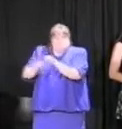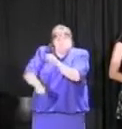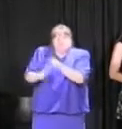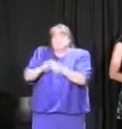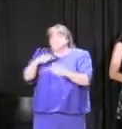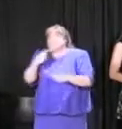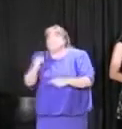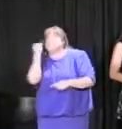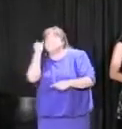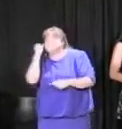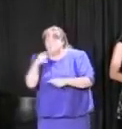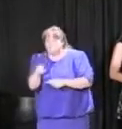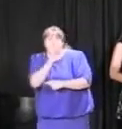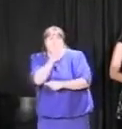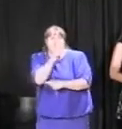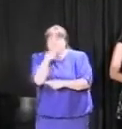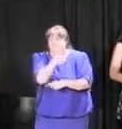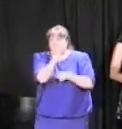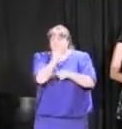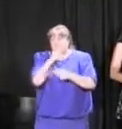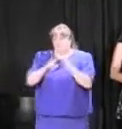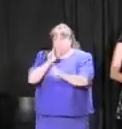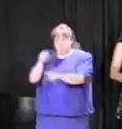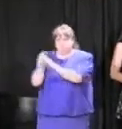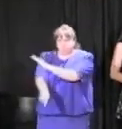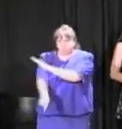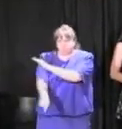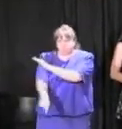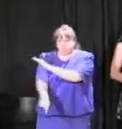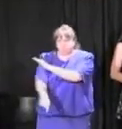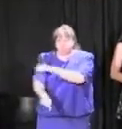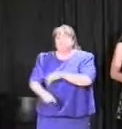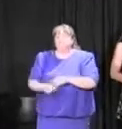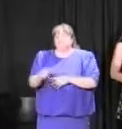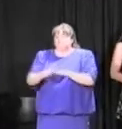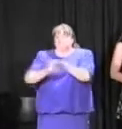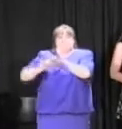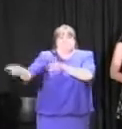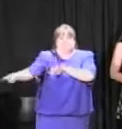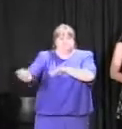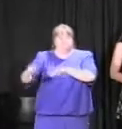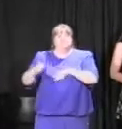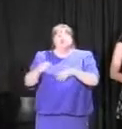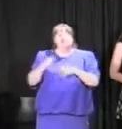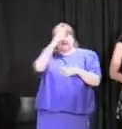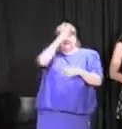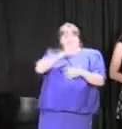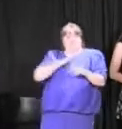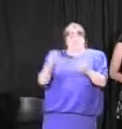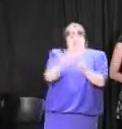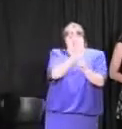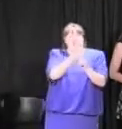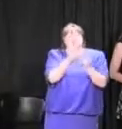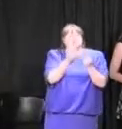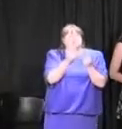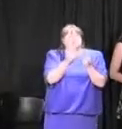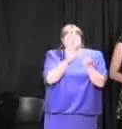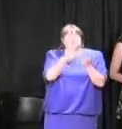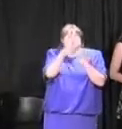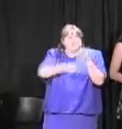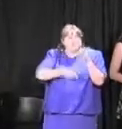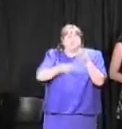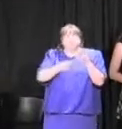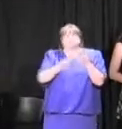she's scared, she runs away from home. Well, they catch the guys and charge them, and what do they get, like 2 years less a day, so 8 months in